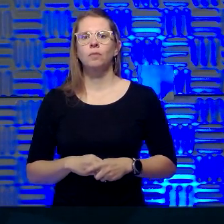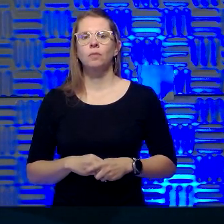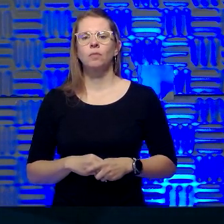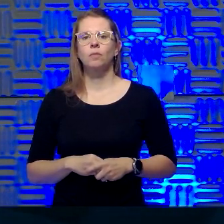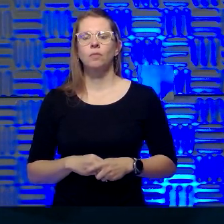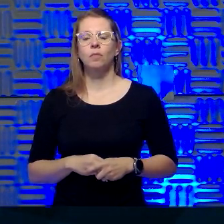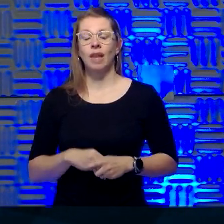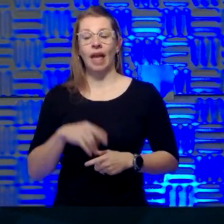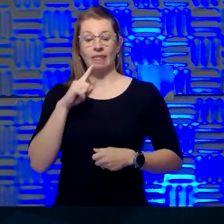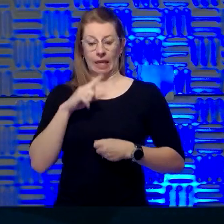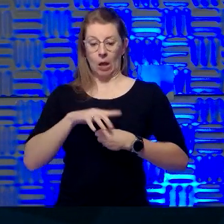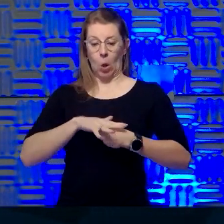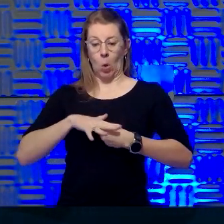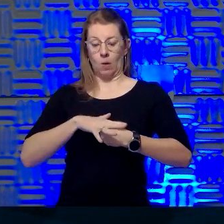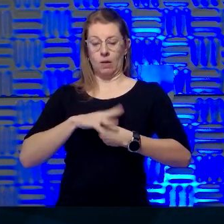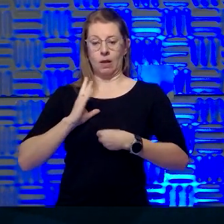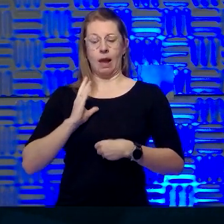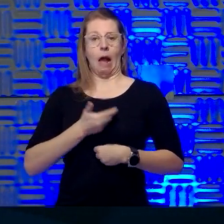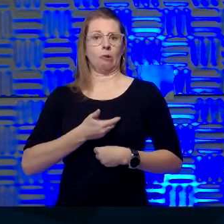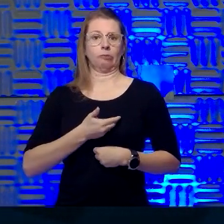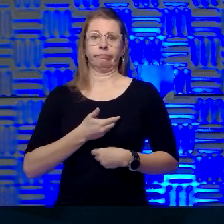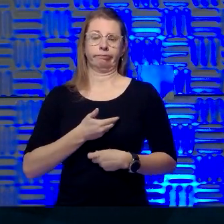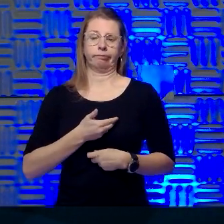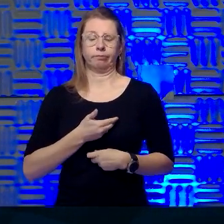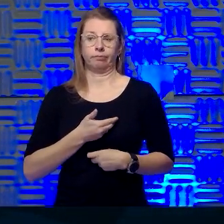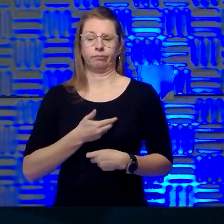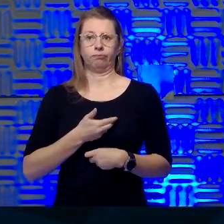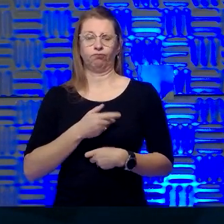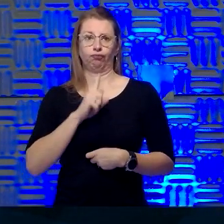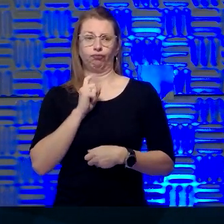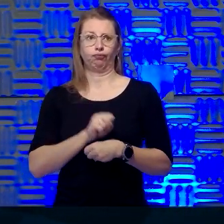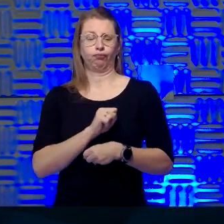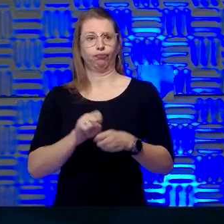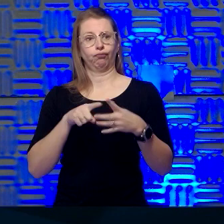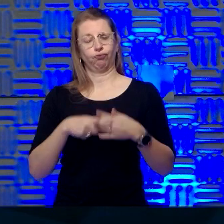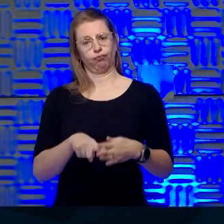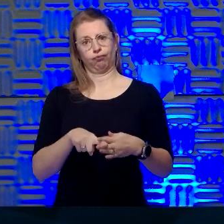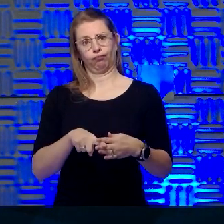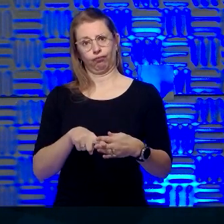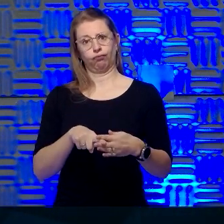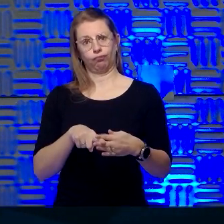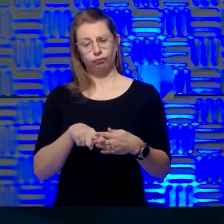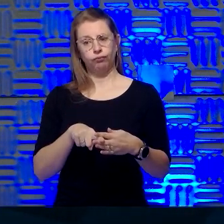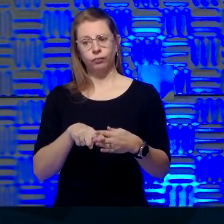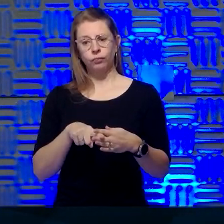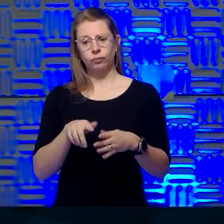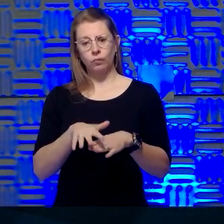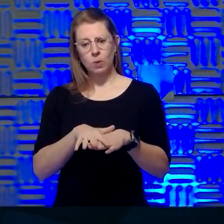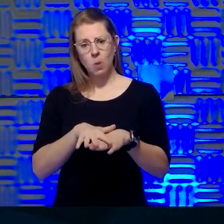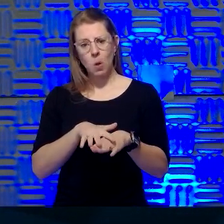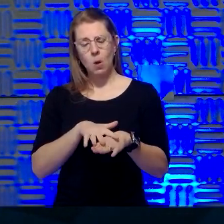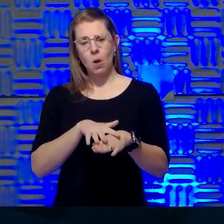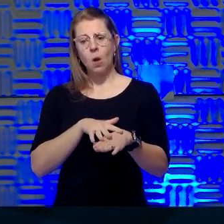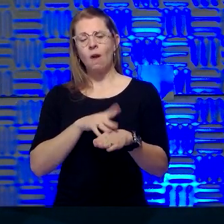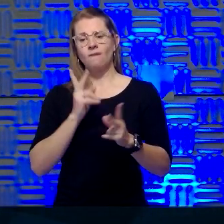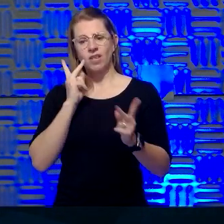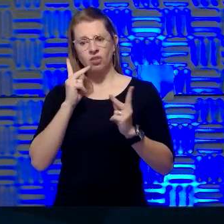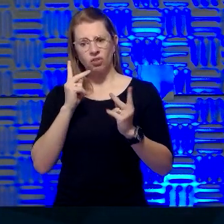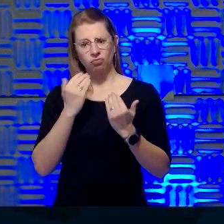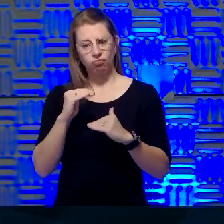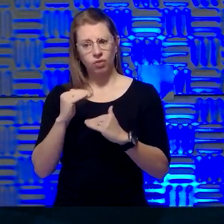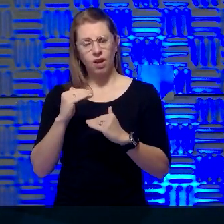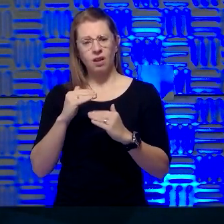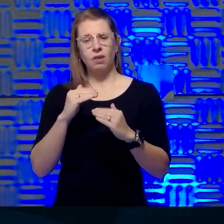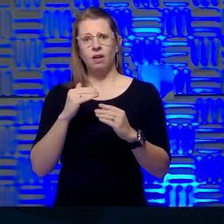think locally, ours really began very conservative visitor restrictions from the